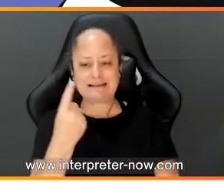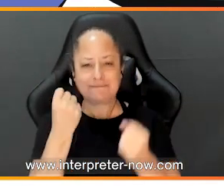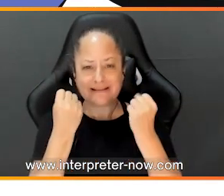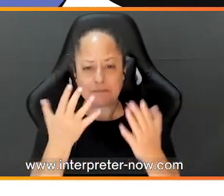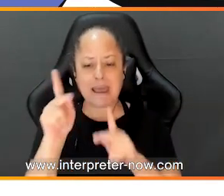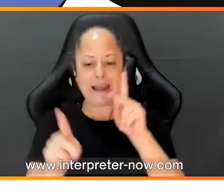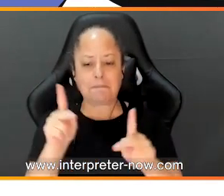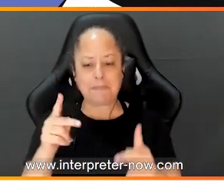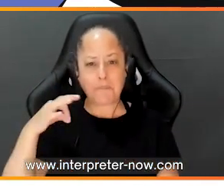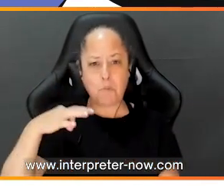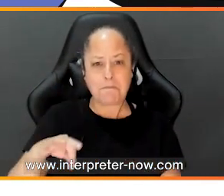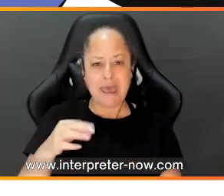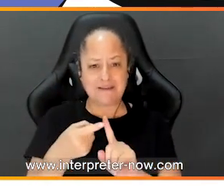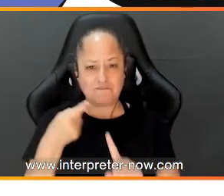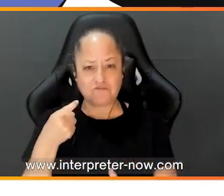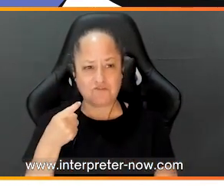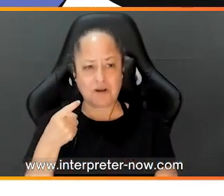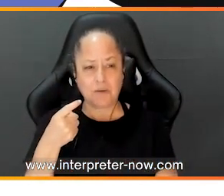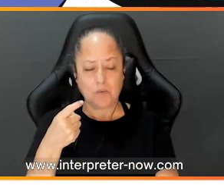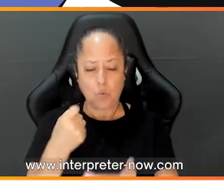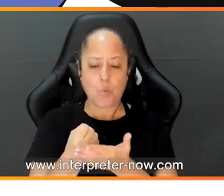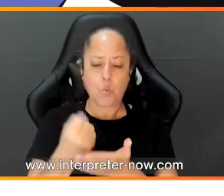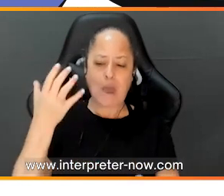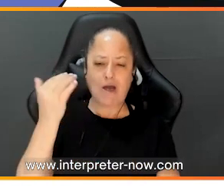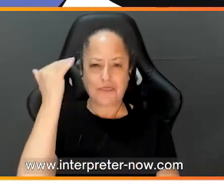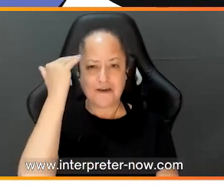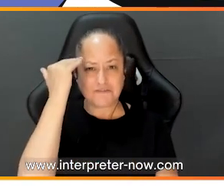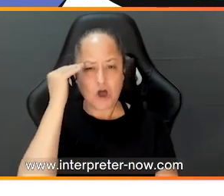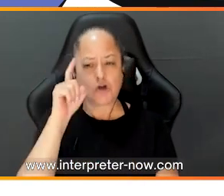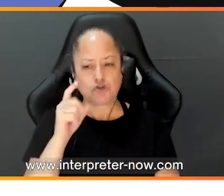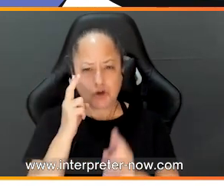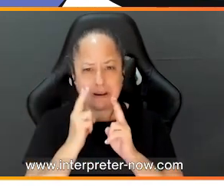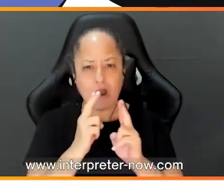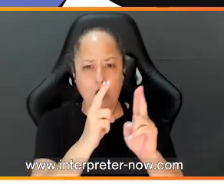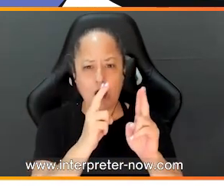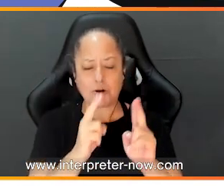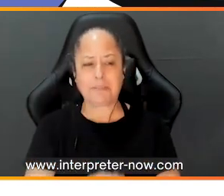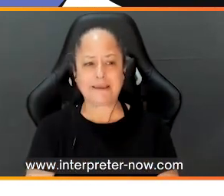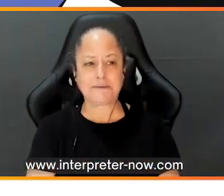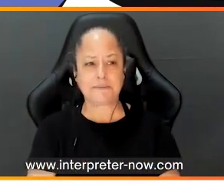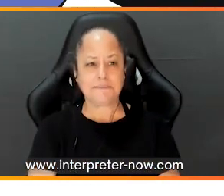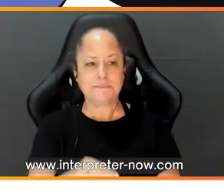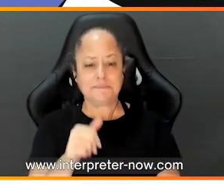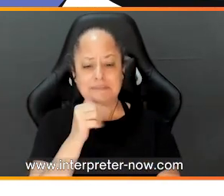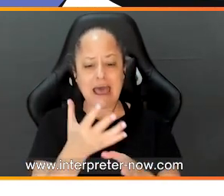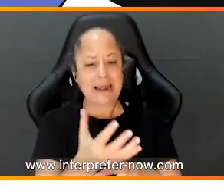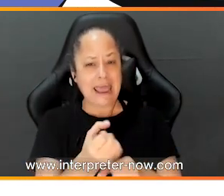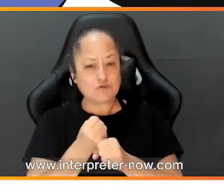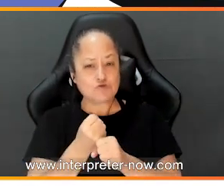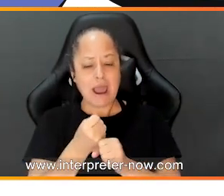product inclusion teams, product equity teams. They're bringing in folks from more diverse communities. They're partnering